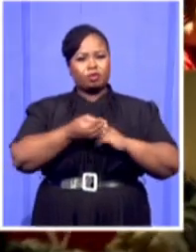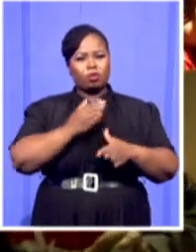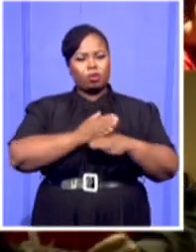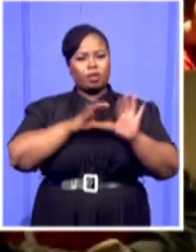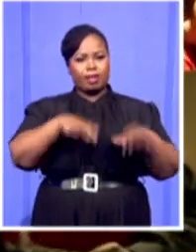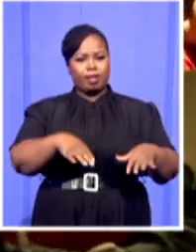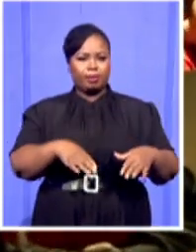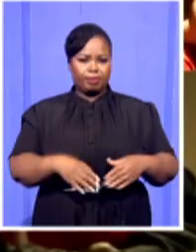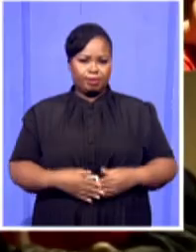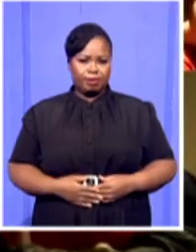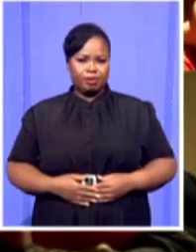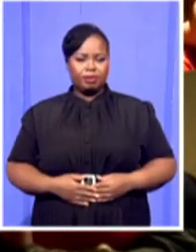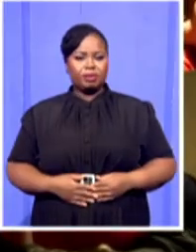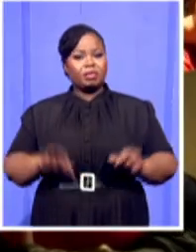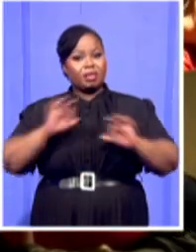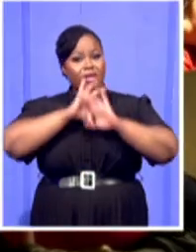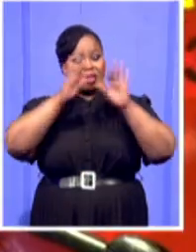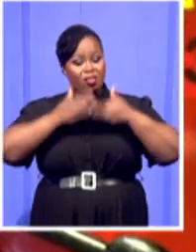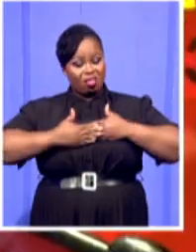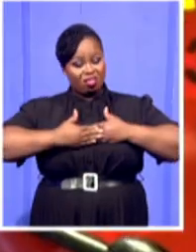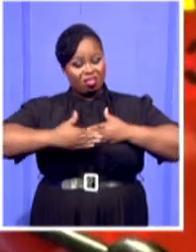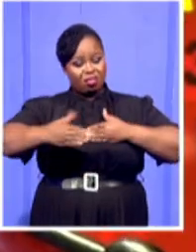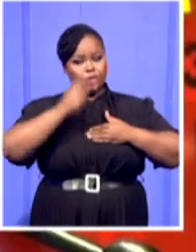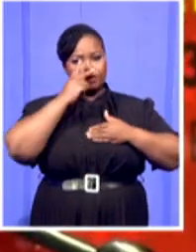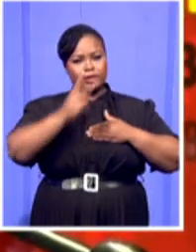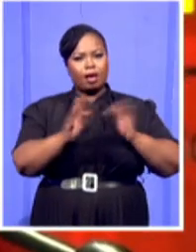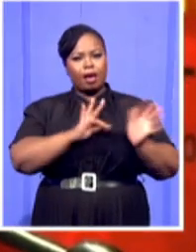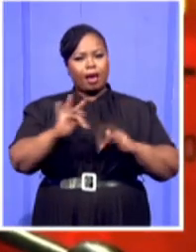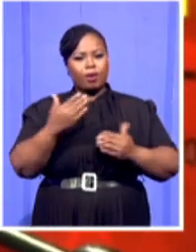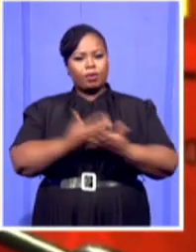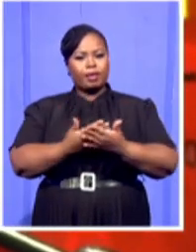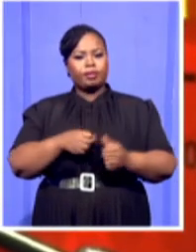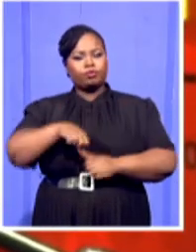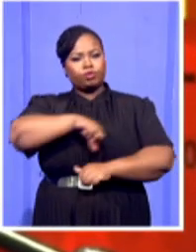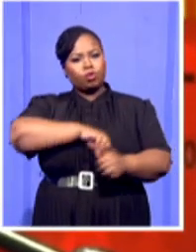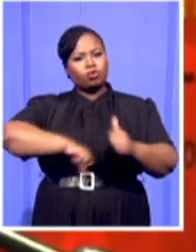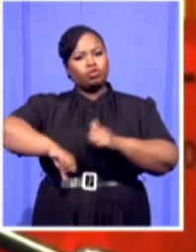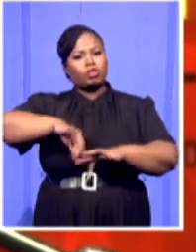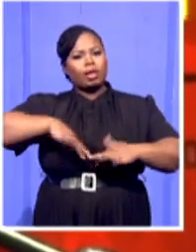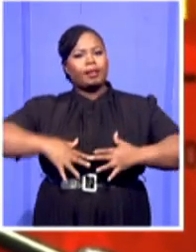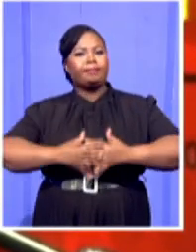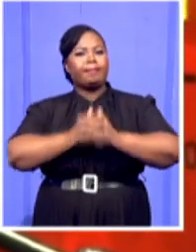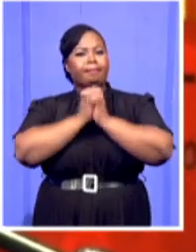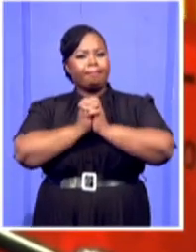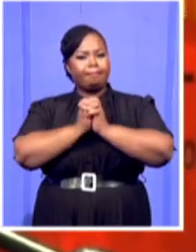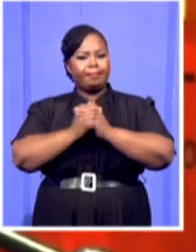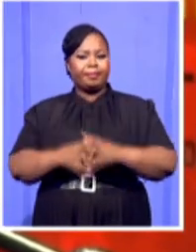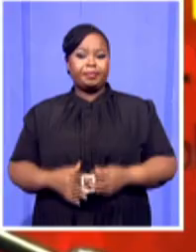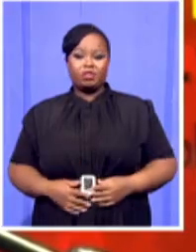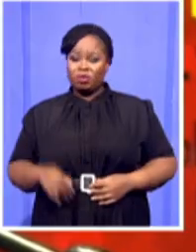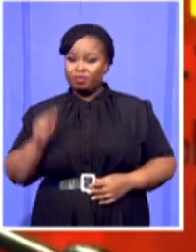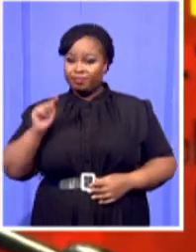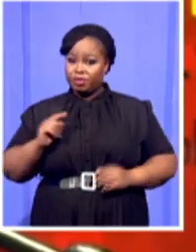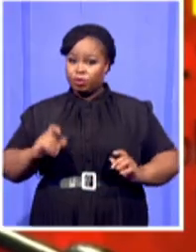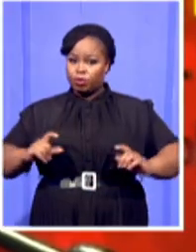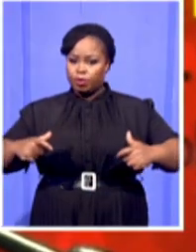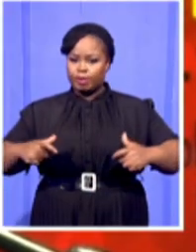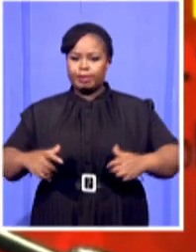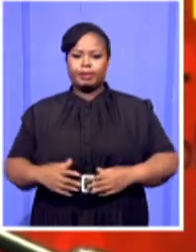class and the clear roadmap to building socialism. So this Congress